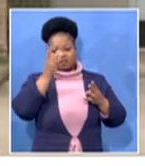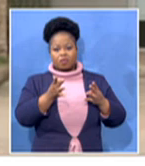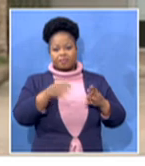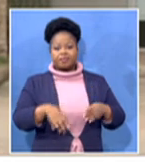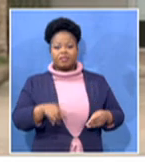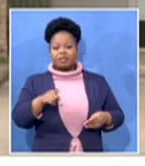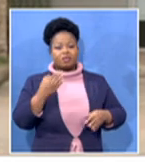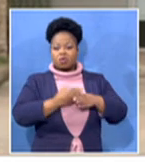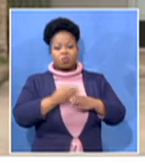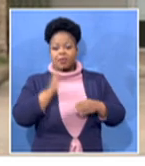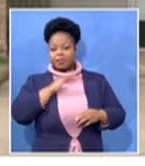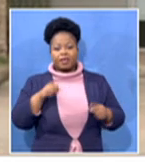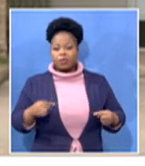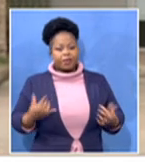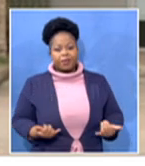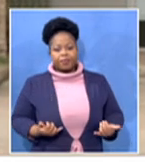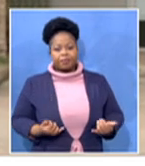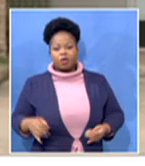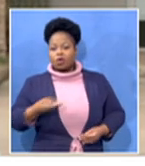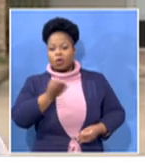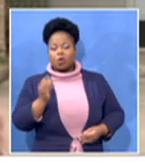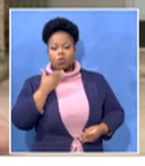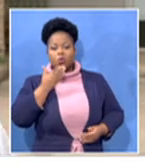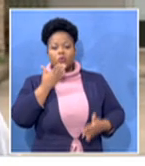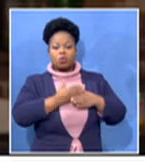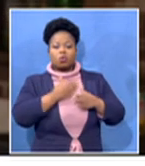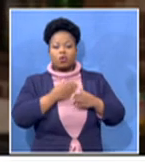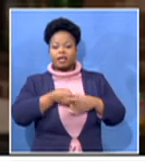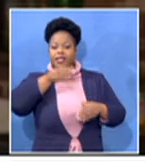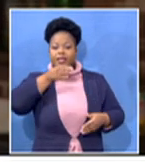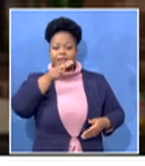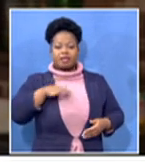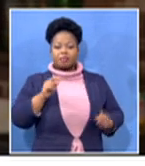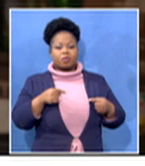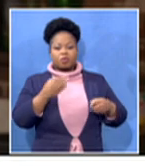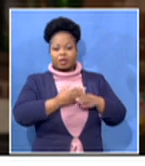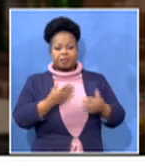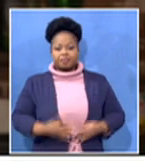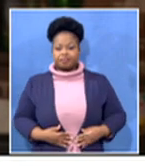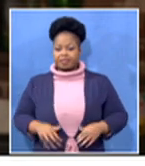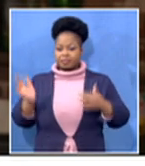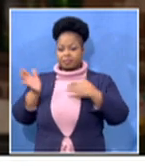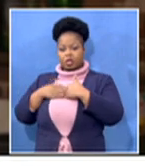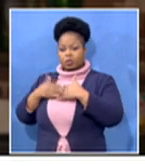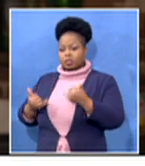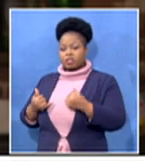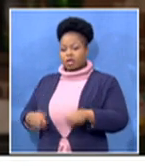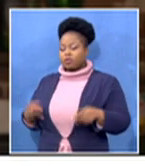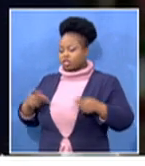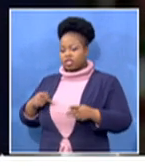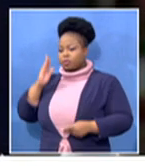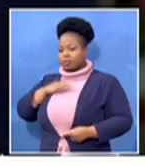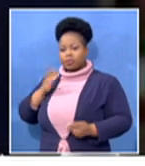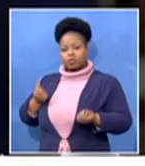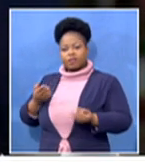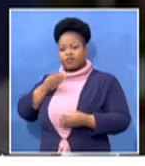work now. All my bartenders and cooks cannot work. You know, we're shut down. We don't have a kitchen. We don't serve food, so we can't